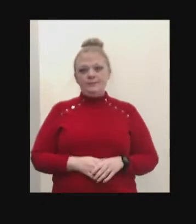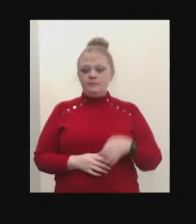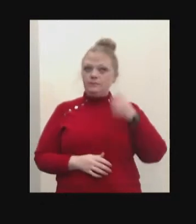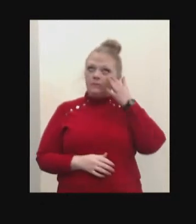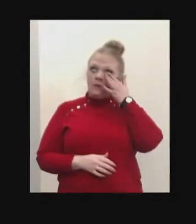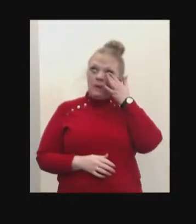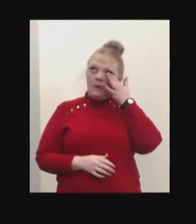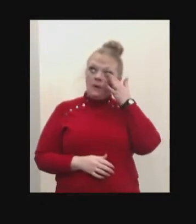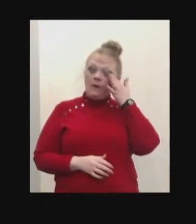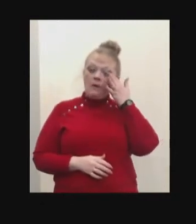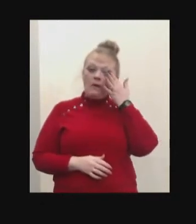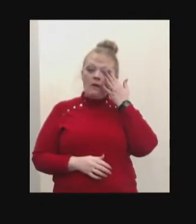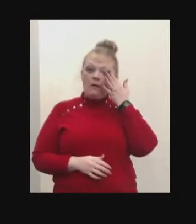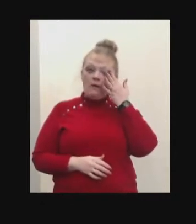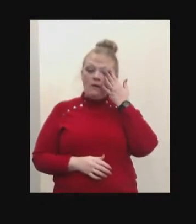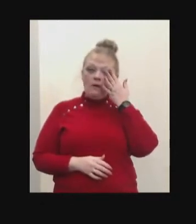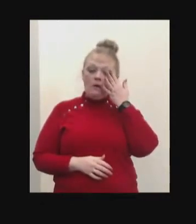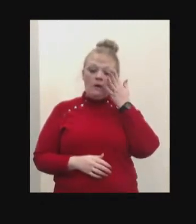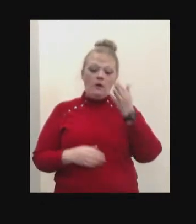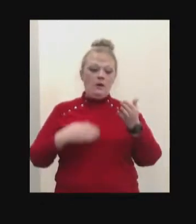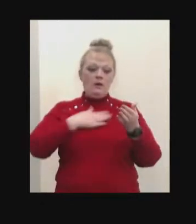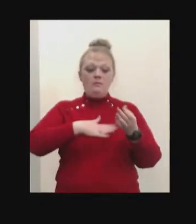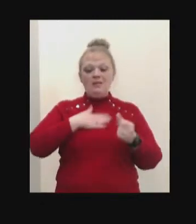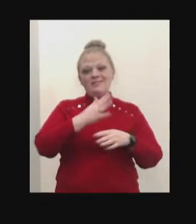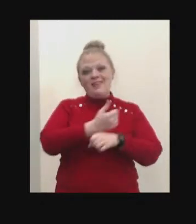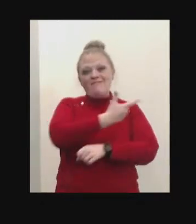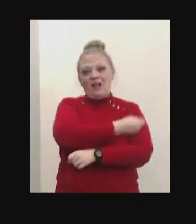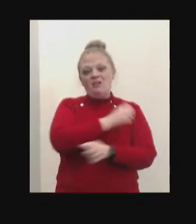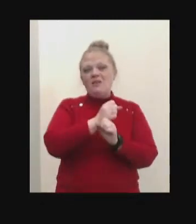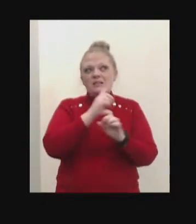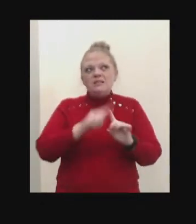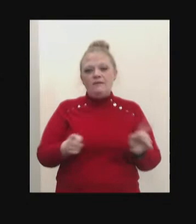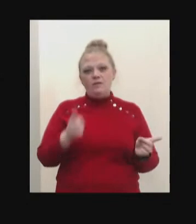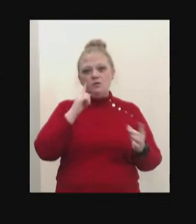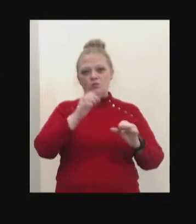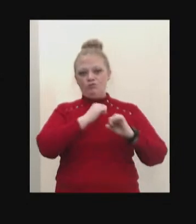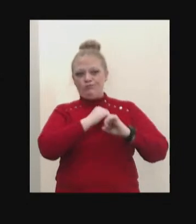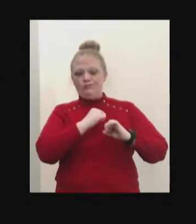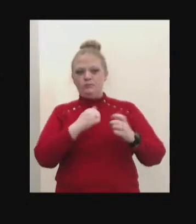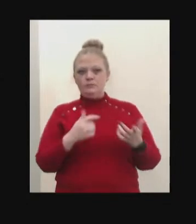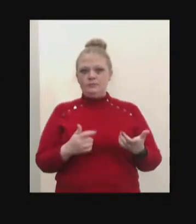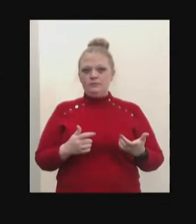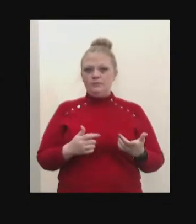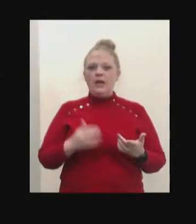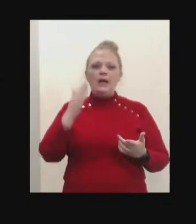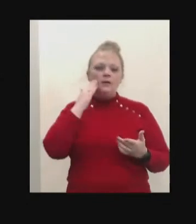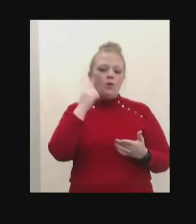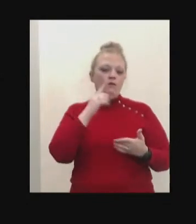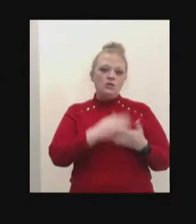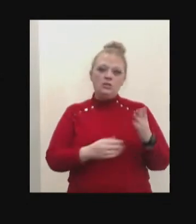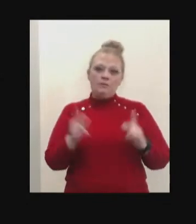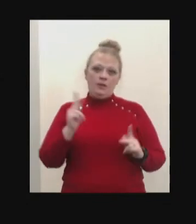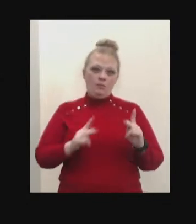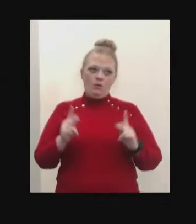get vaccinated. It really makes a difference in protecting you. I know for some people I'm probably,